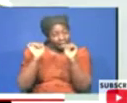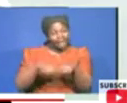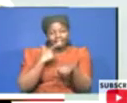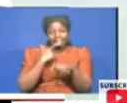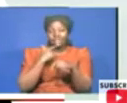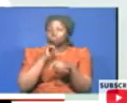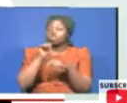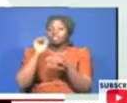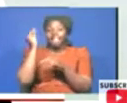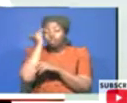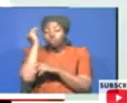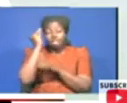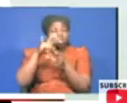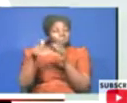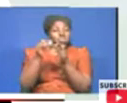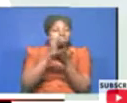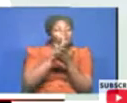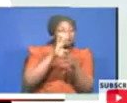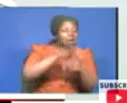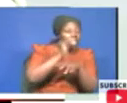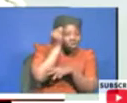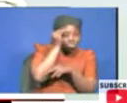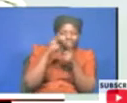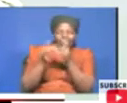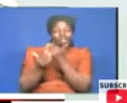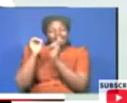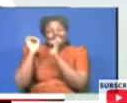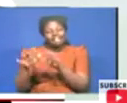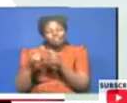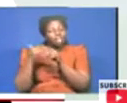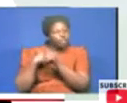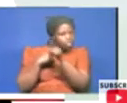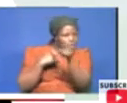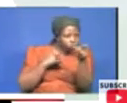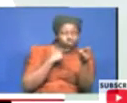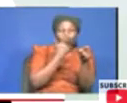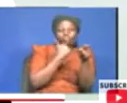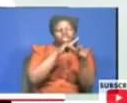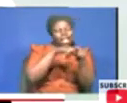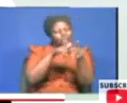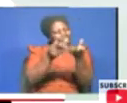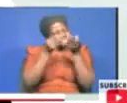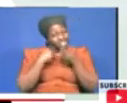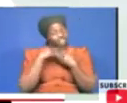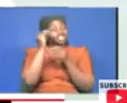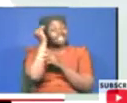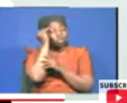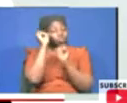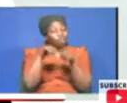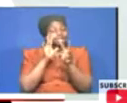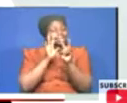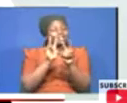them. You know, yeah, there are some, they get education, they don't care. Yeah. But there are those, when they receive this education, you can see